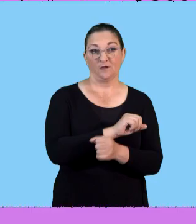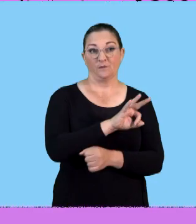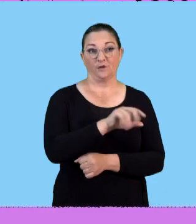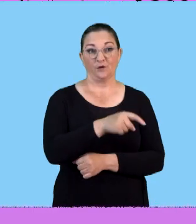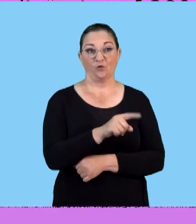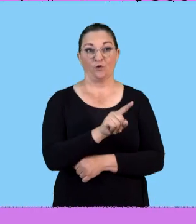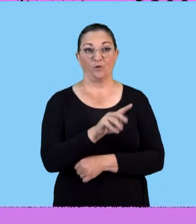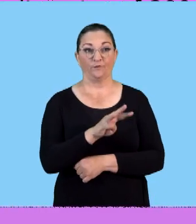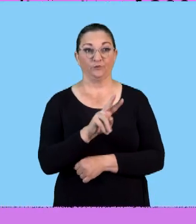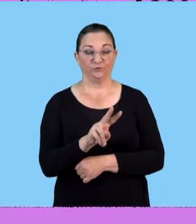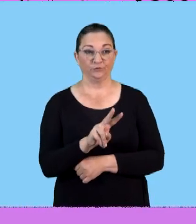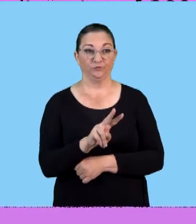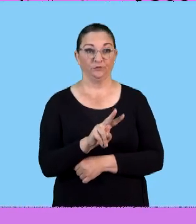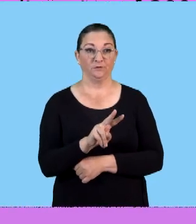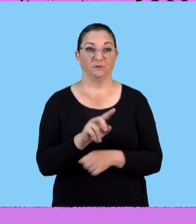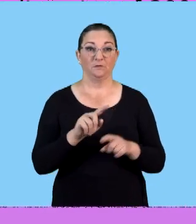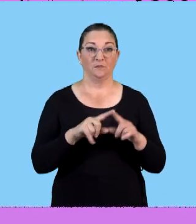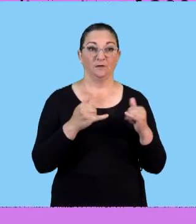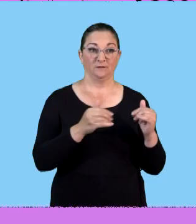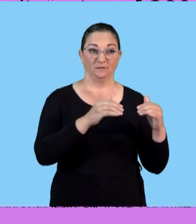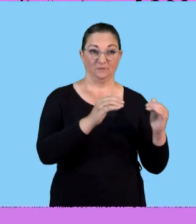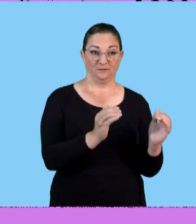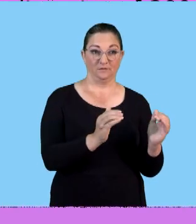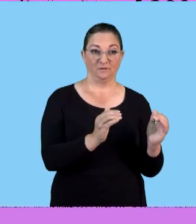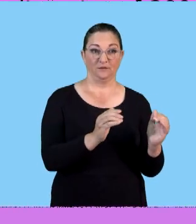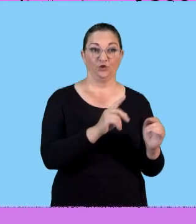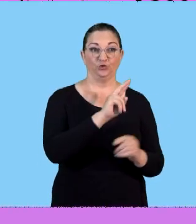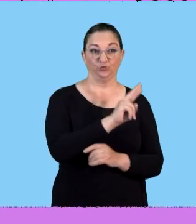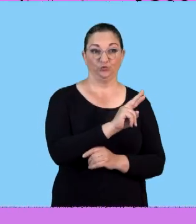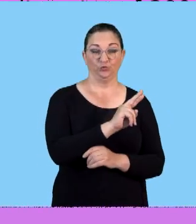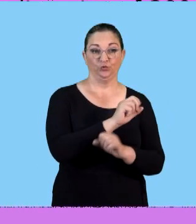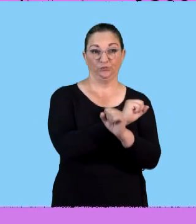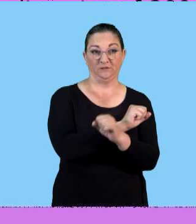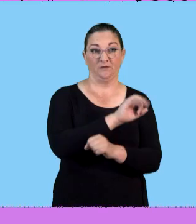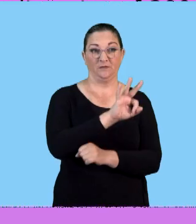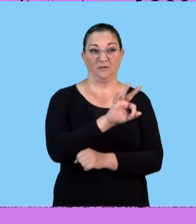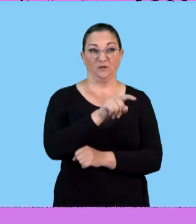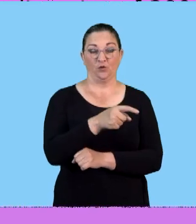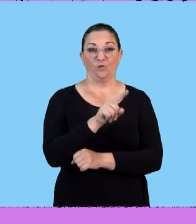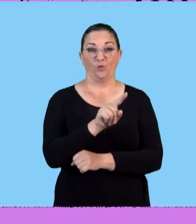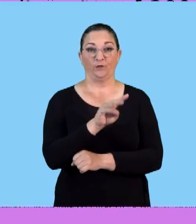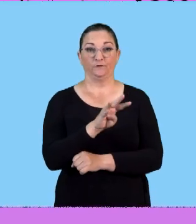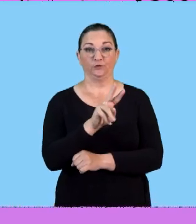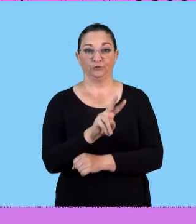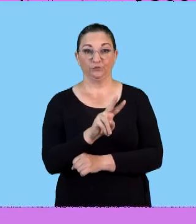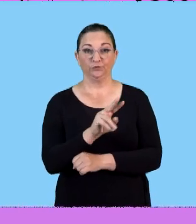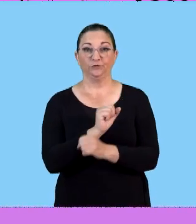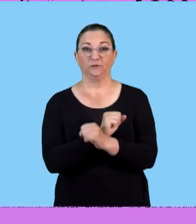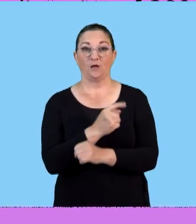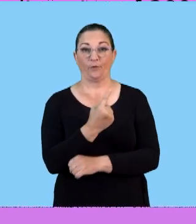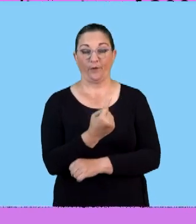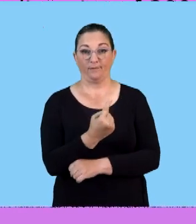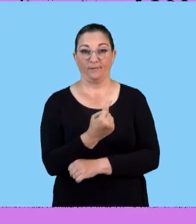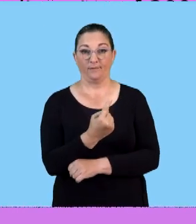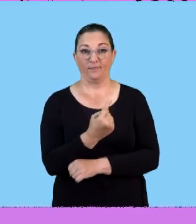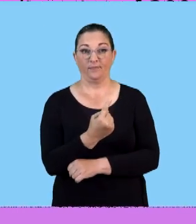bracket first. So there in bracket, so I'm going to keep this as 2 times 3,142